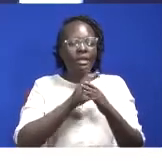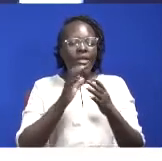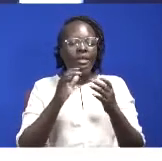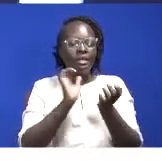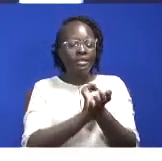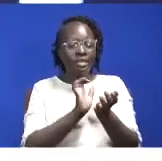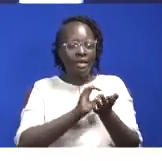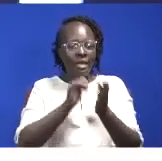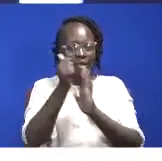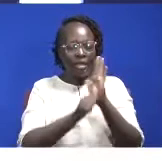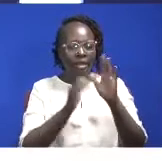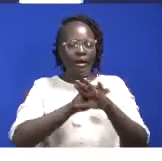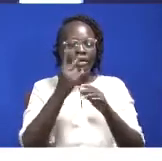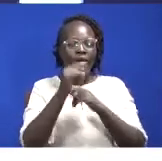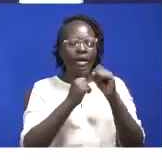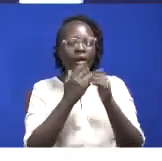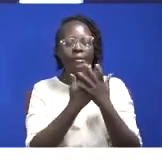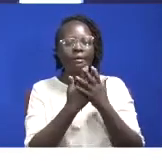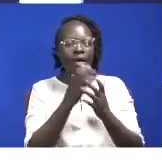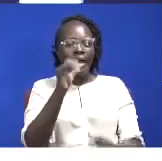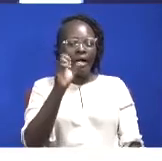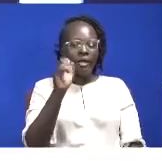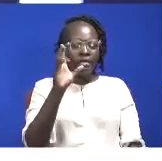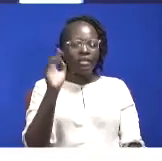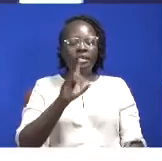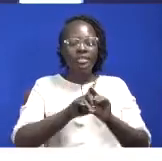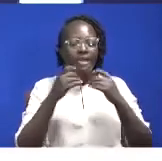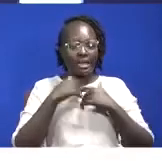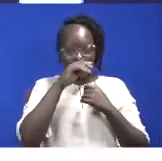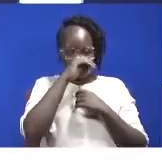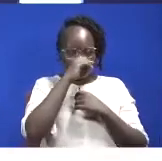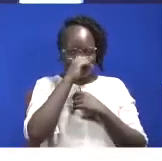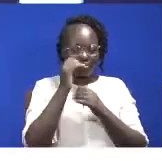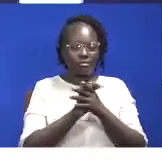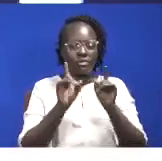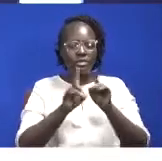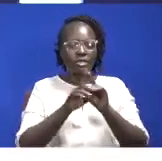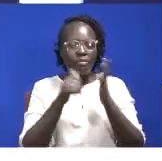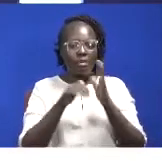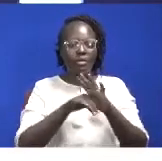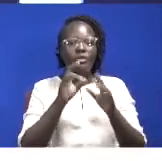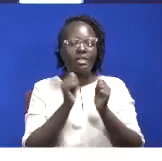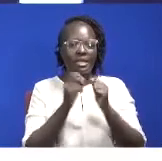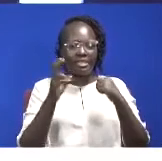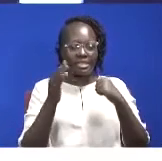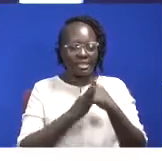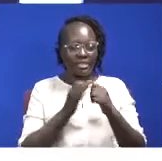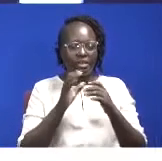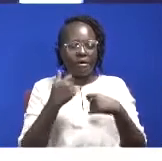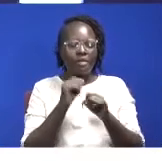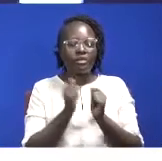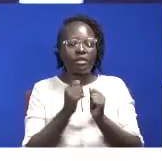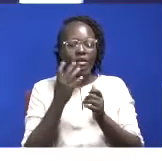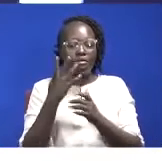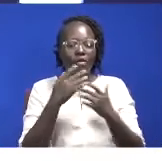Curson Mickey. The baby Curson was diagnosed with tetralogy of Fallot at birth in 2018, caused by a combination of 4